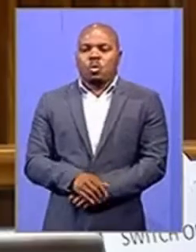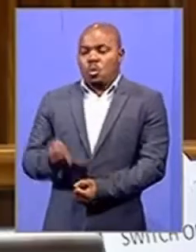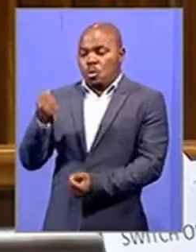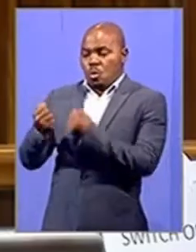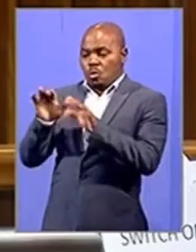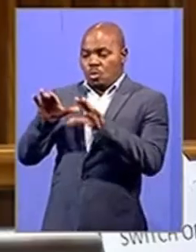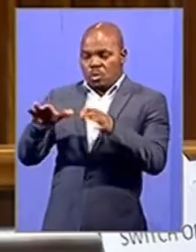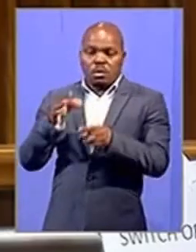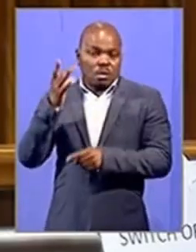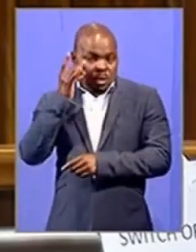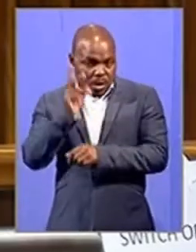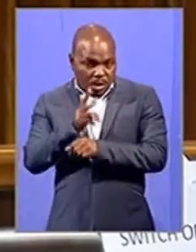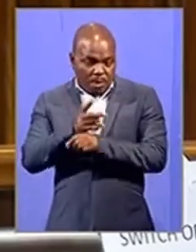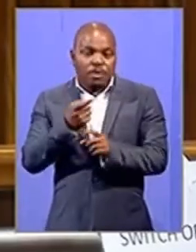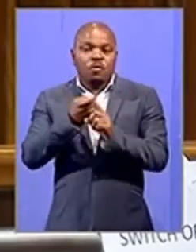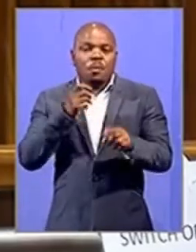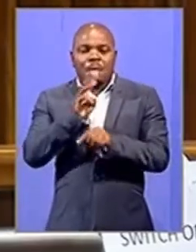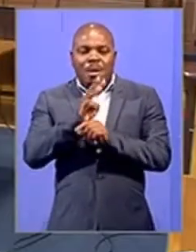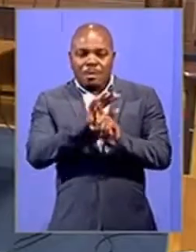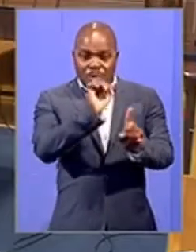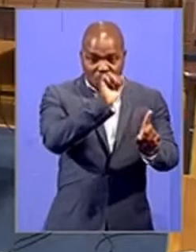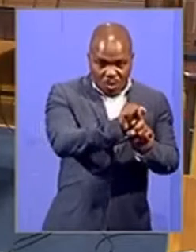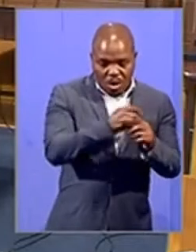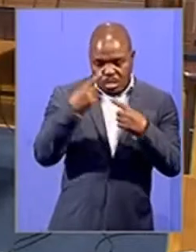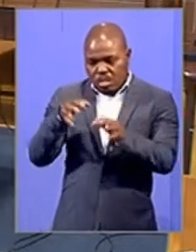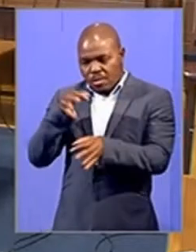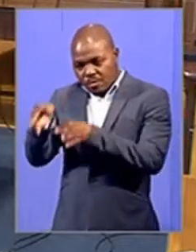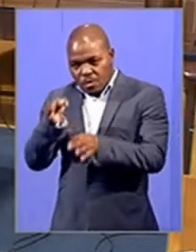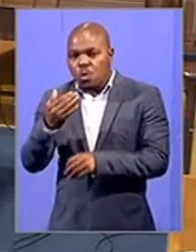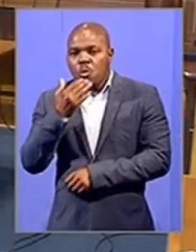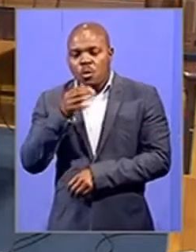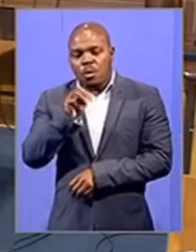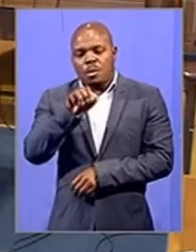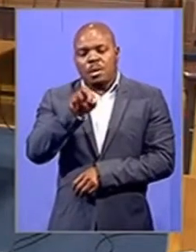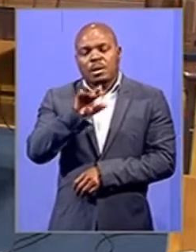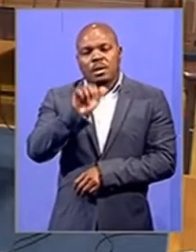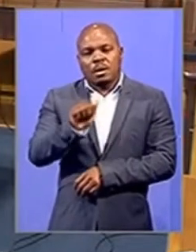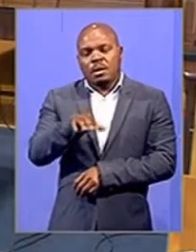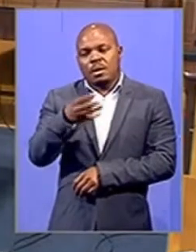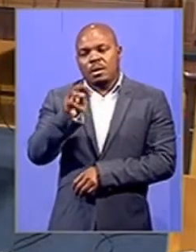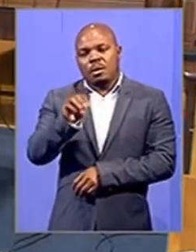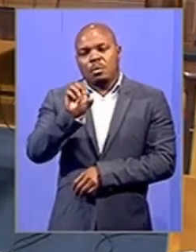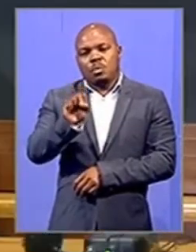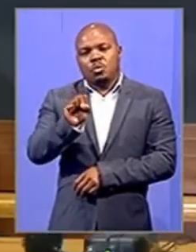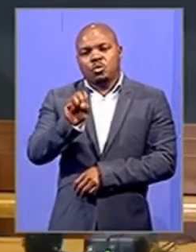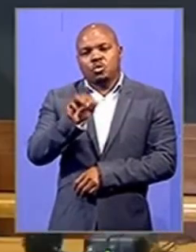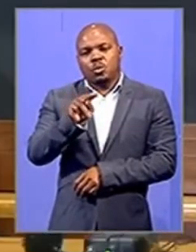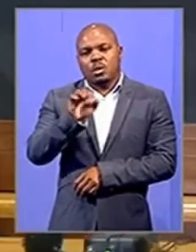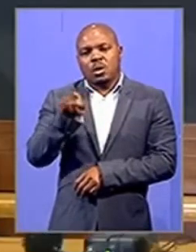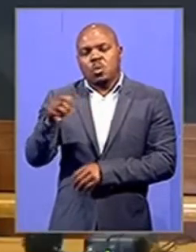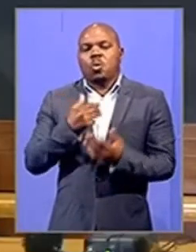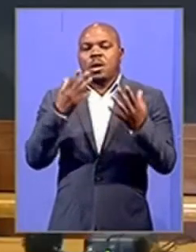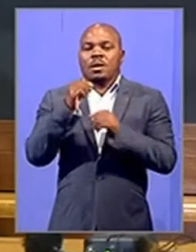Kgotlhatshekelo e reditse gape bopaki go tswa go mmagwe Molatofadiwa e leng Maria Moshwana wa dingwaga tse 28. O